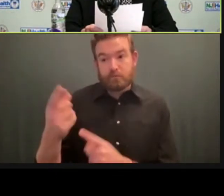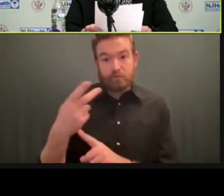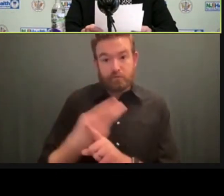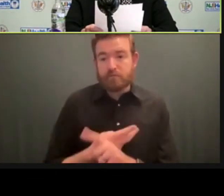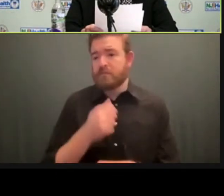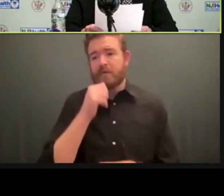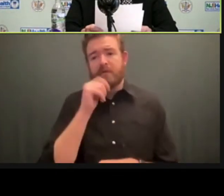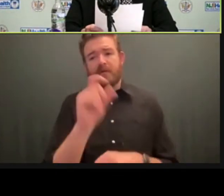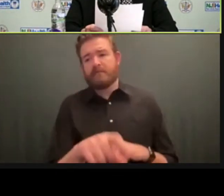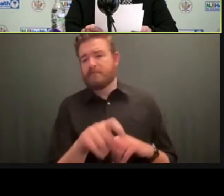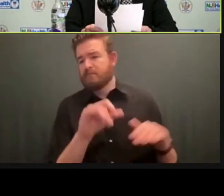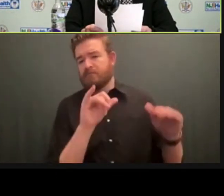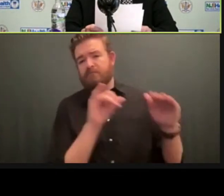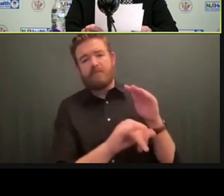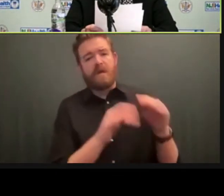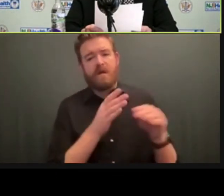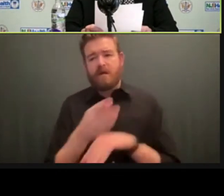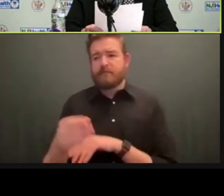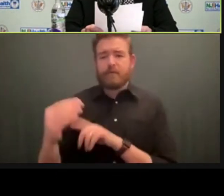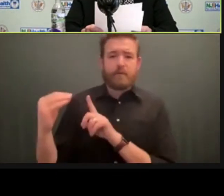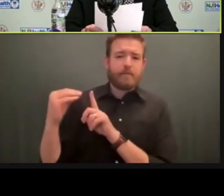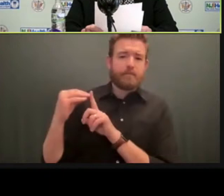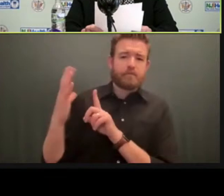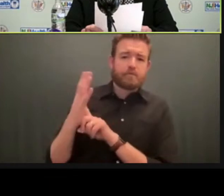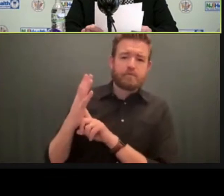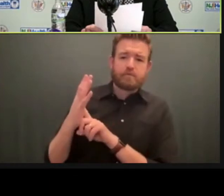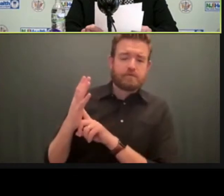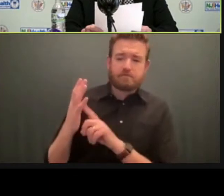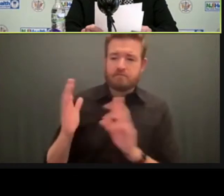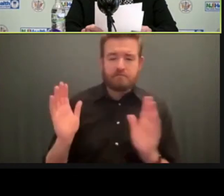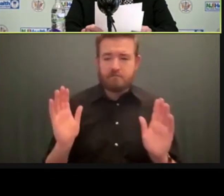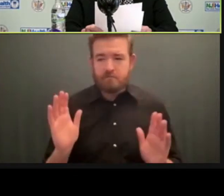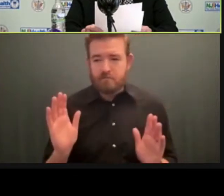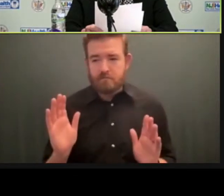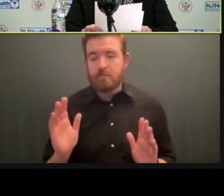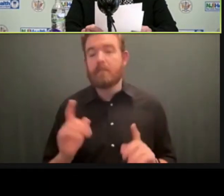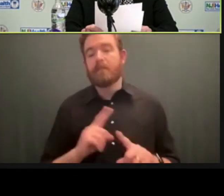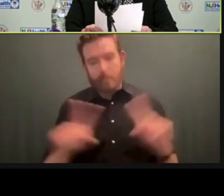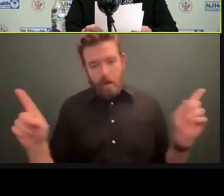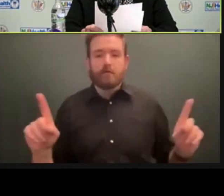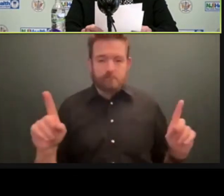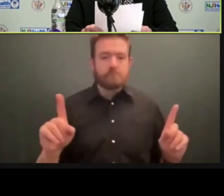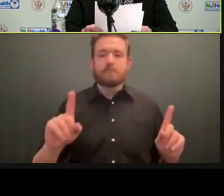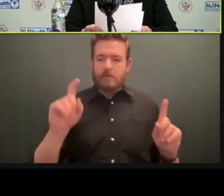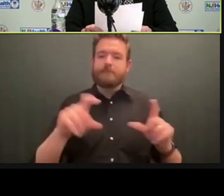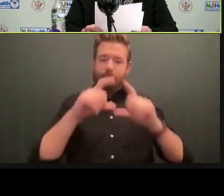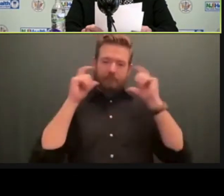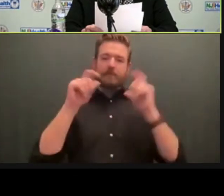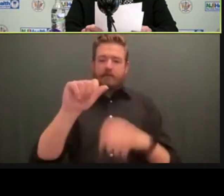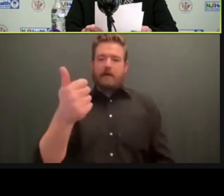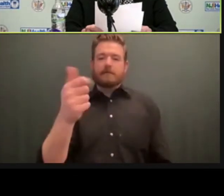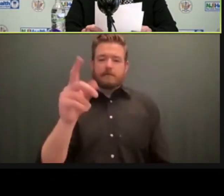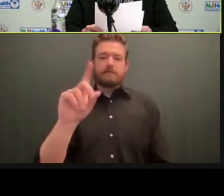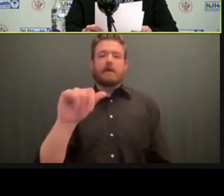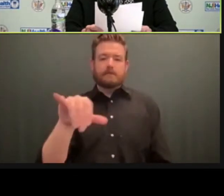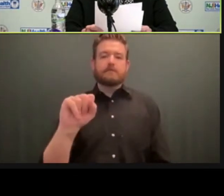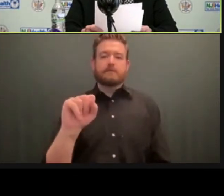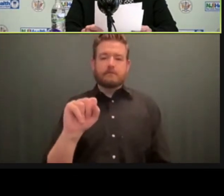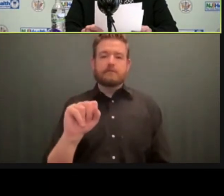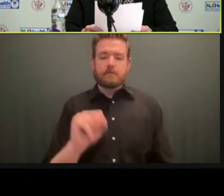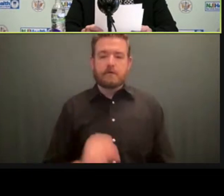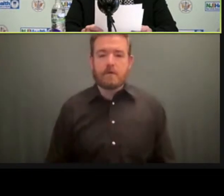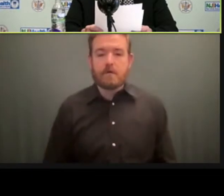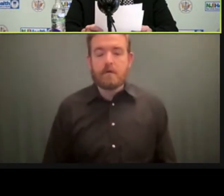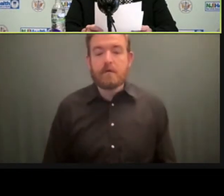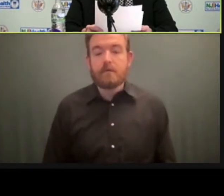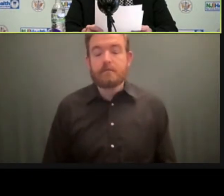an exposure. But you should wear a mask for the 10 days after the exposure. The best practice